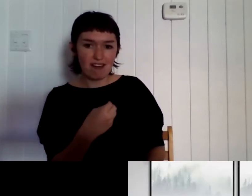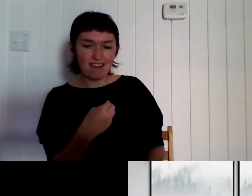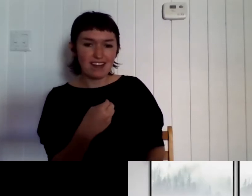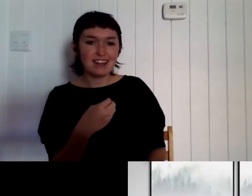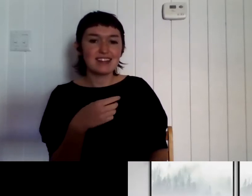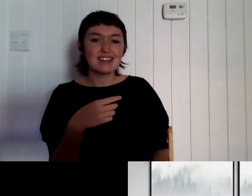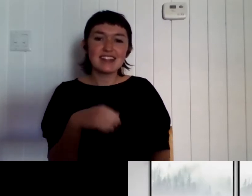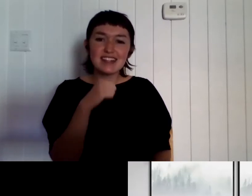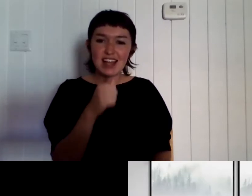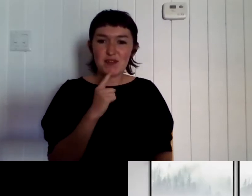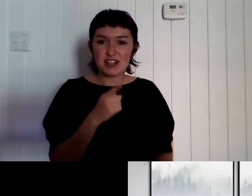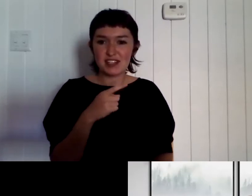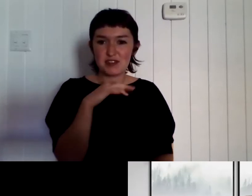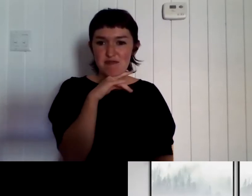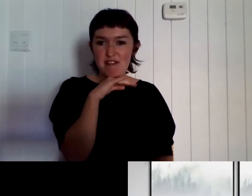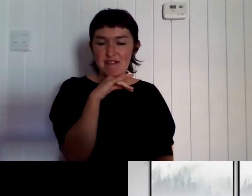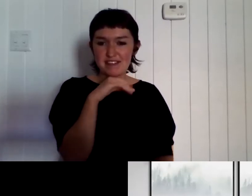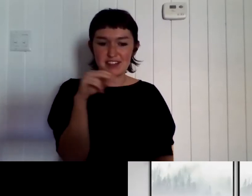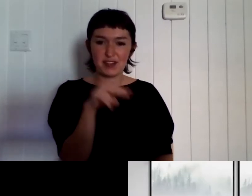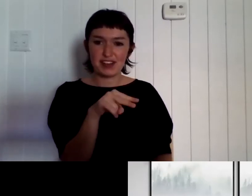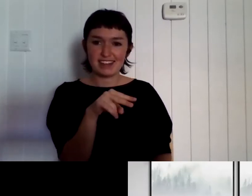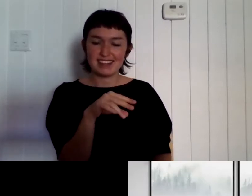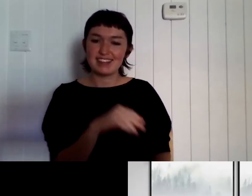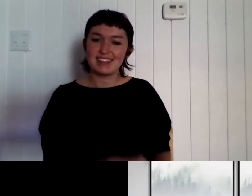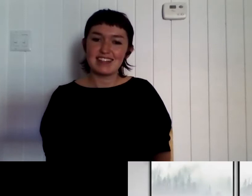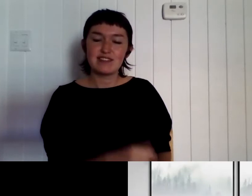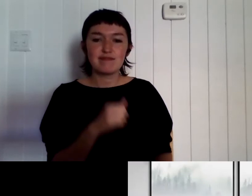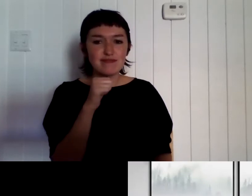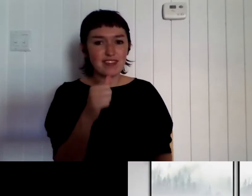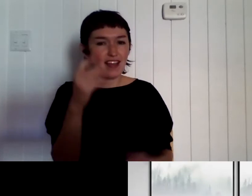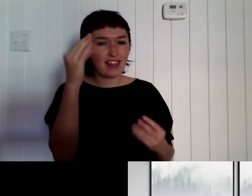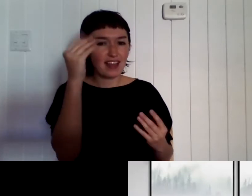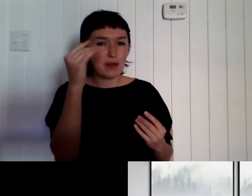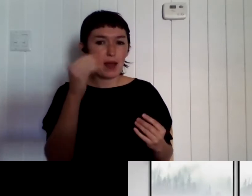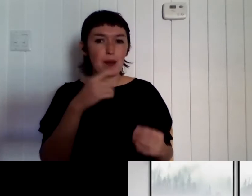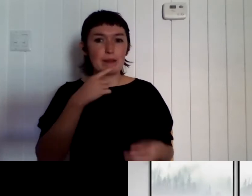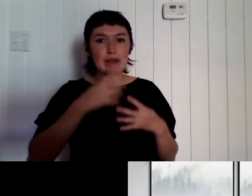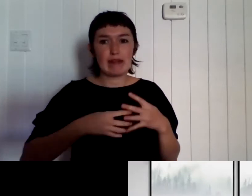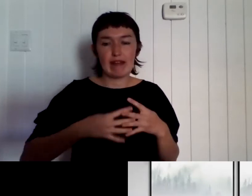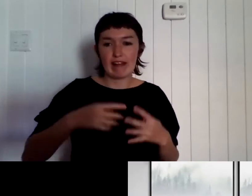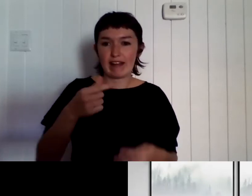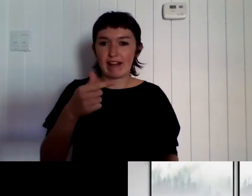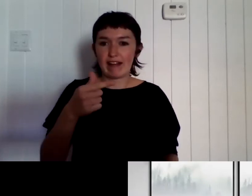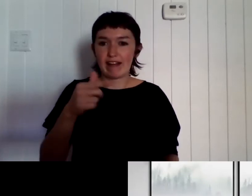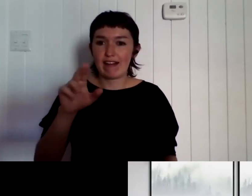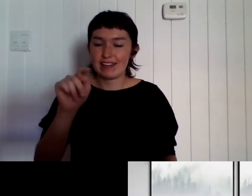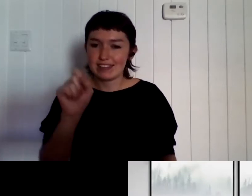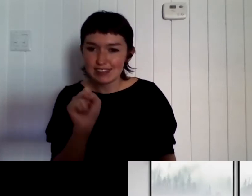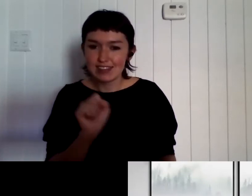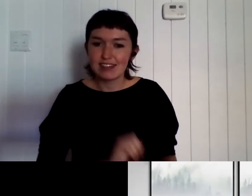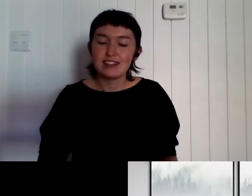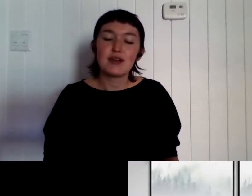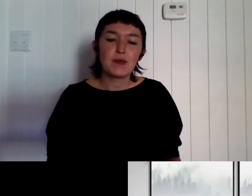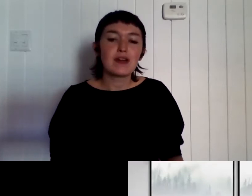gross aspect of it, that you're not really thinking about blood and guts kind of stuff. Yeah. So definitely helpful that they're